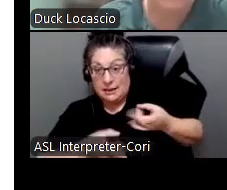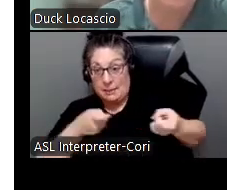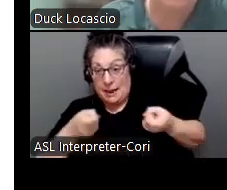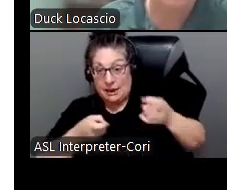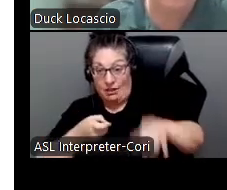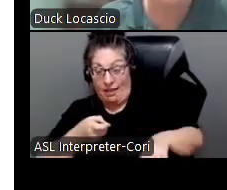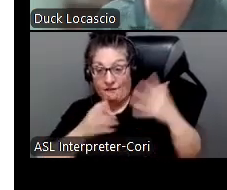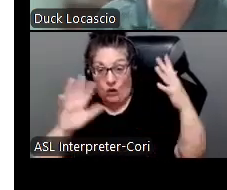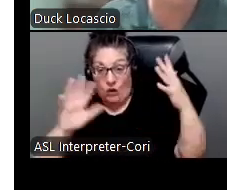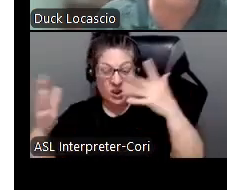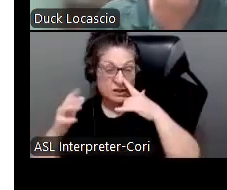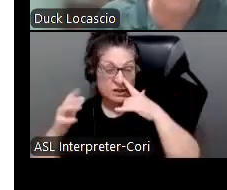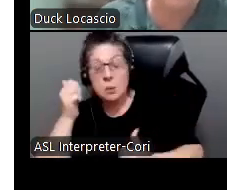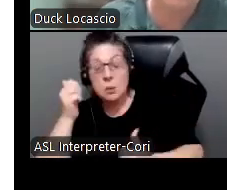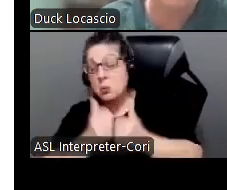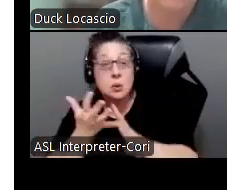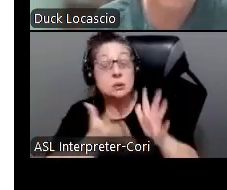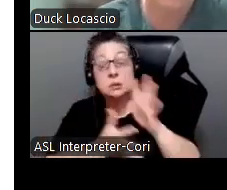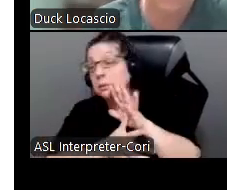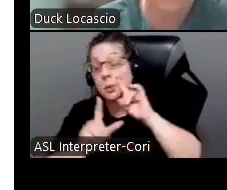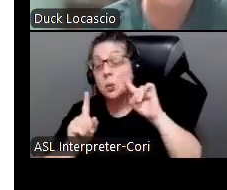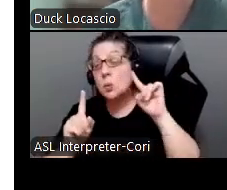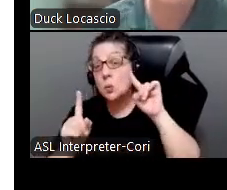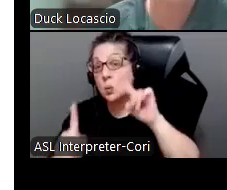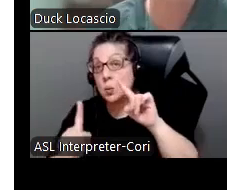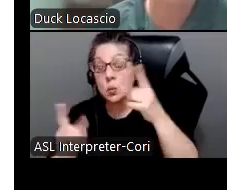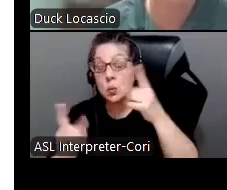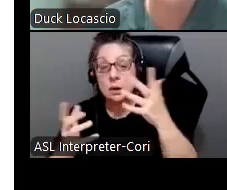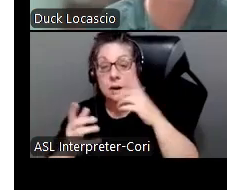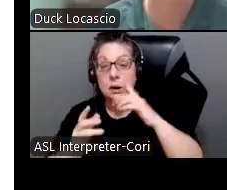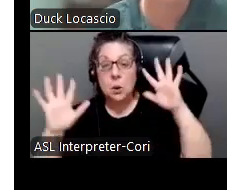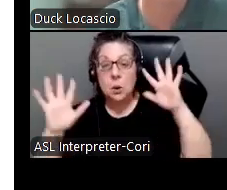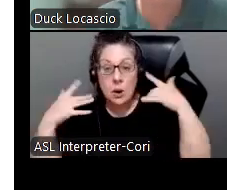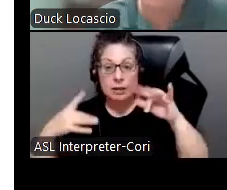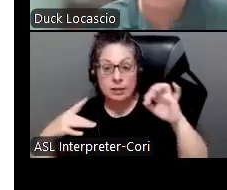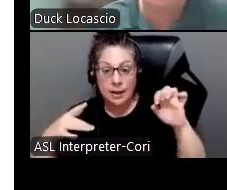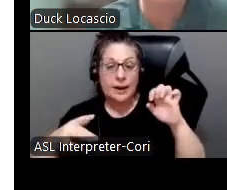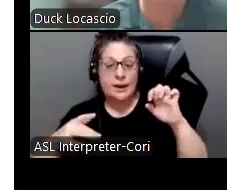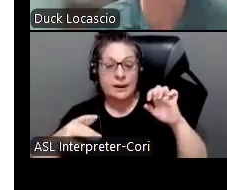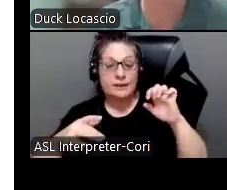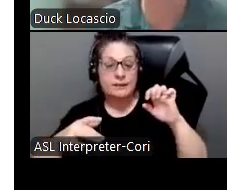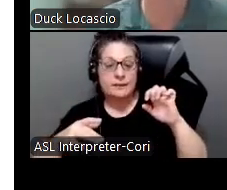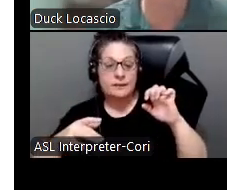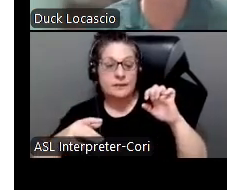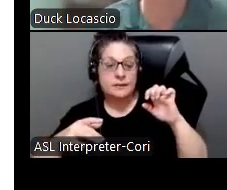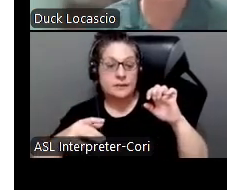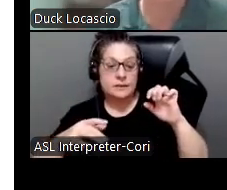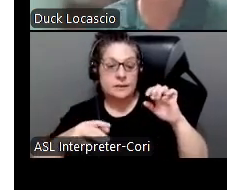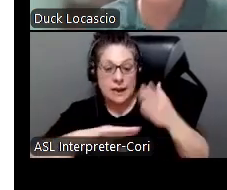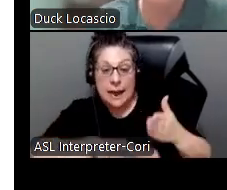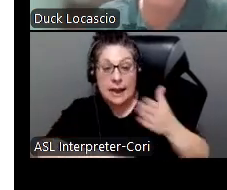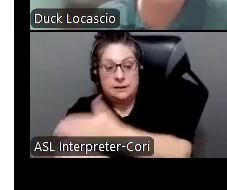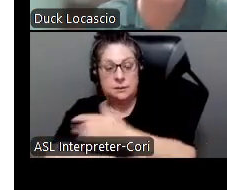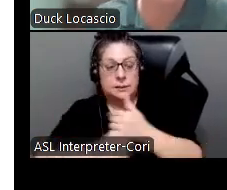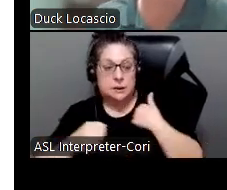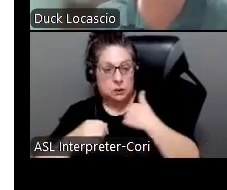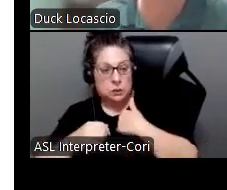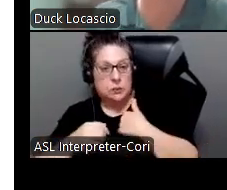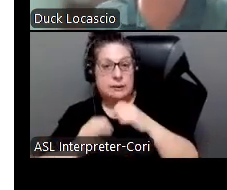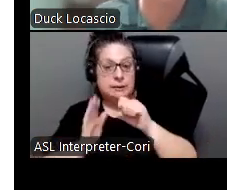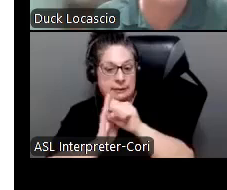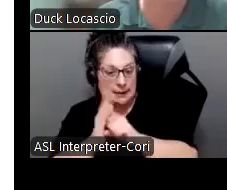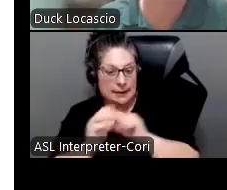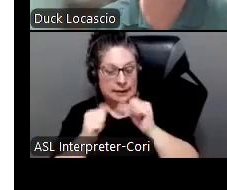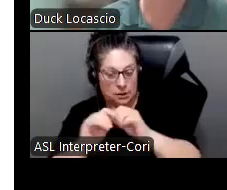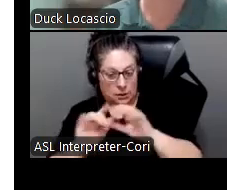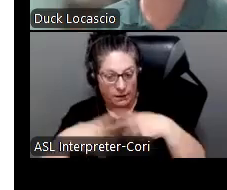forest mainly for one objective, and that's wildlife habitat enhancement. We're a state agency providing recreational opportunities